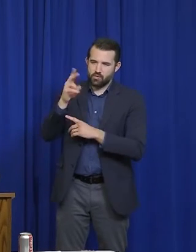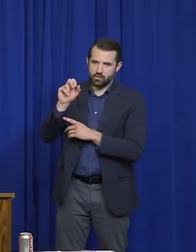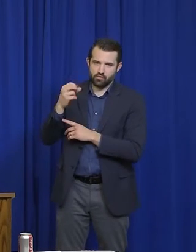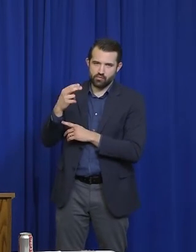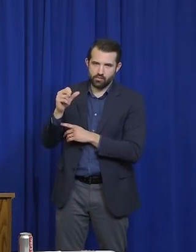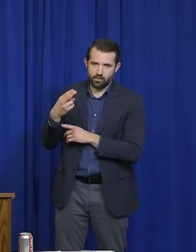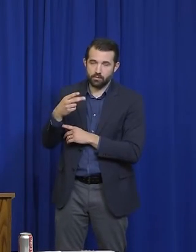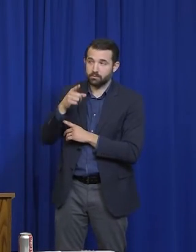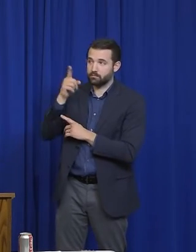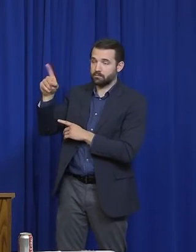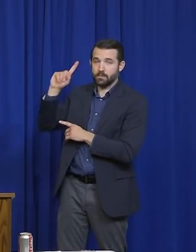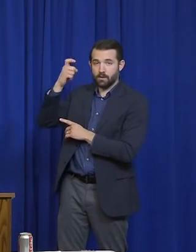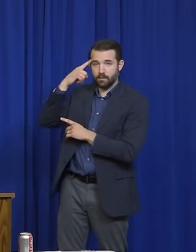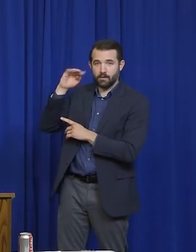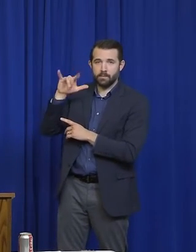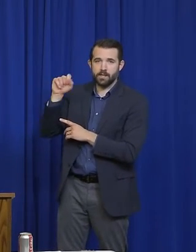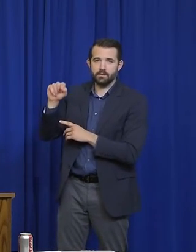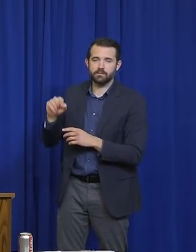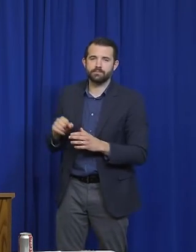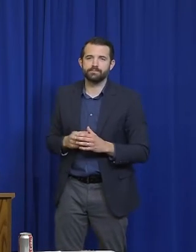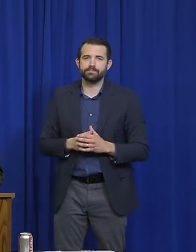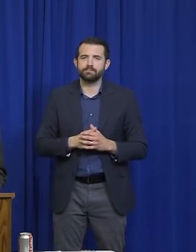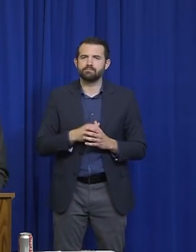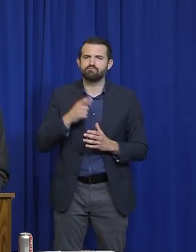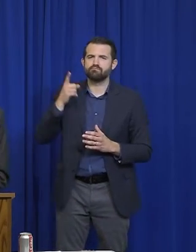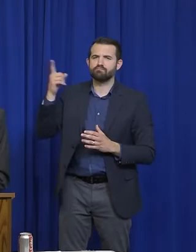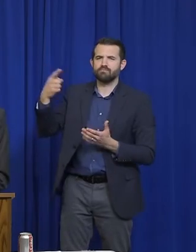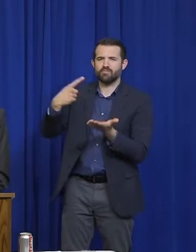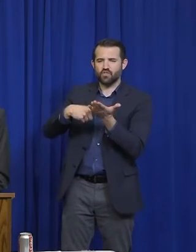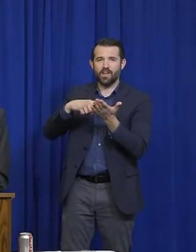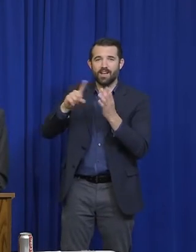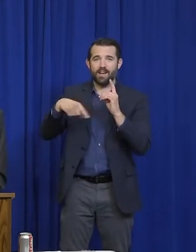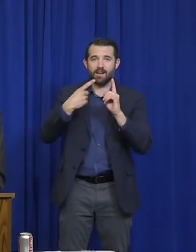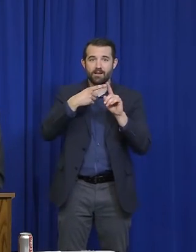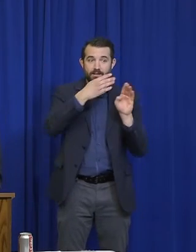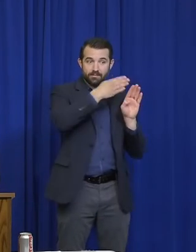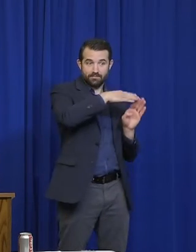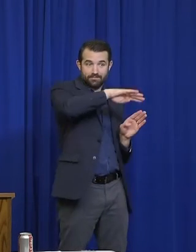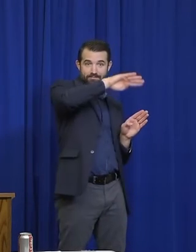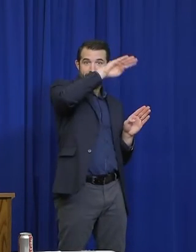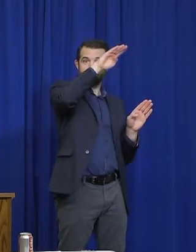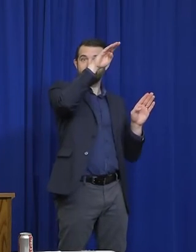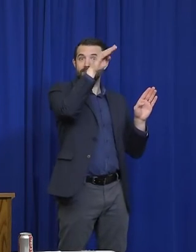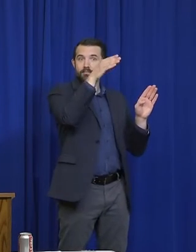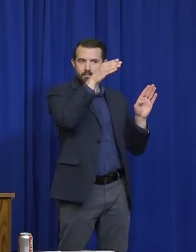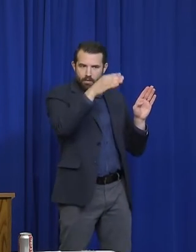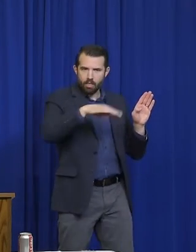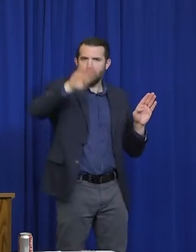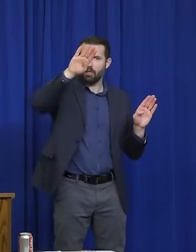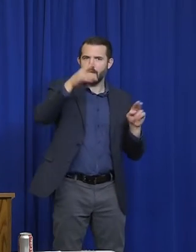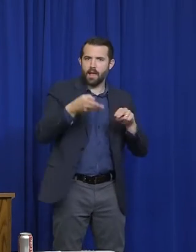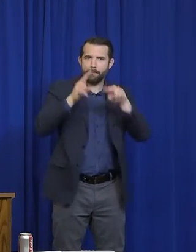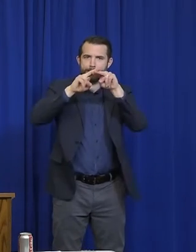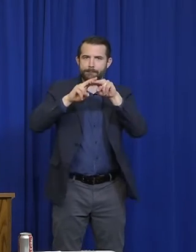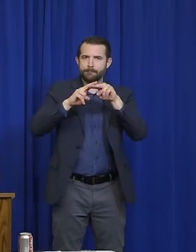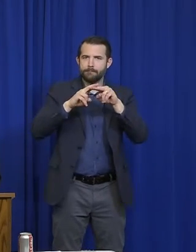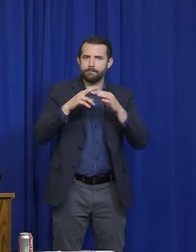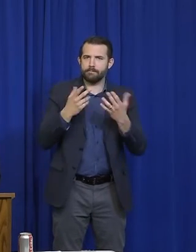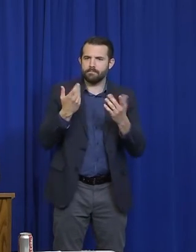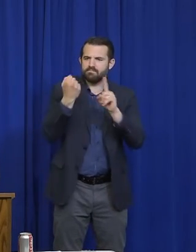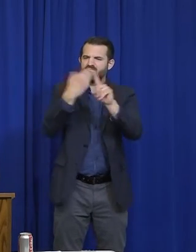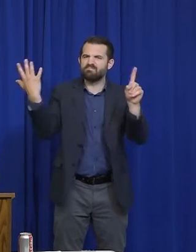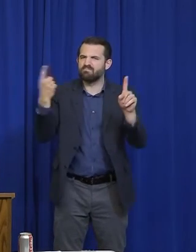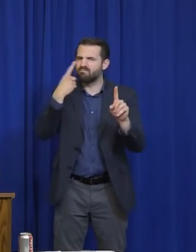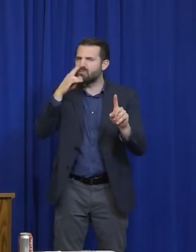resurgence and a surge. Could you define what you mean? I think that's more of an epidemiological issue rather than a